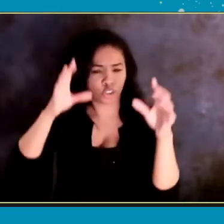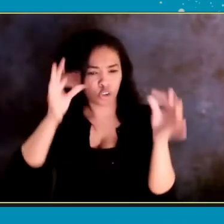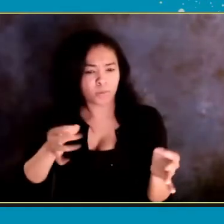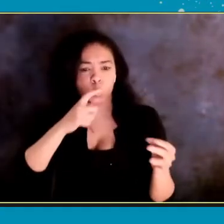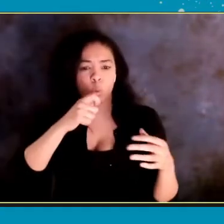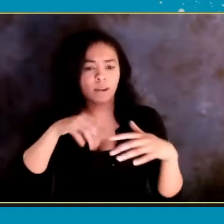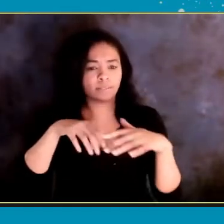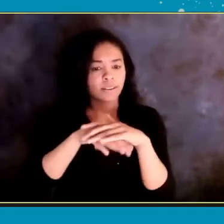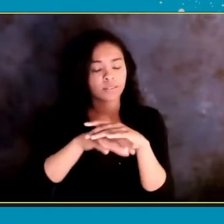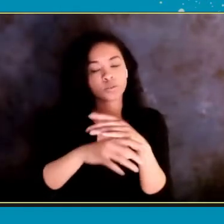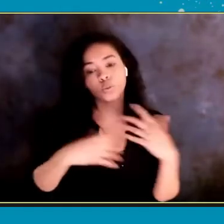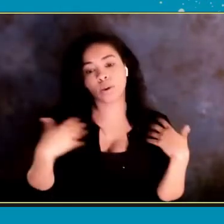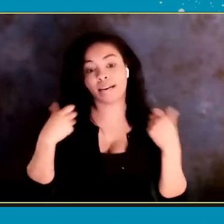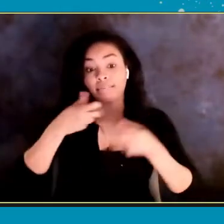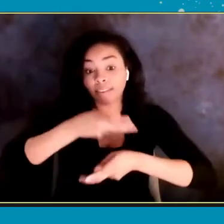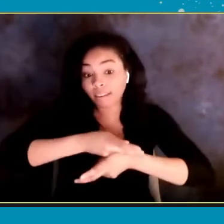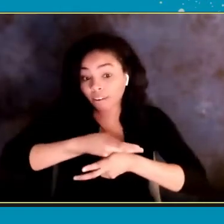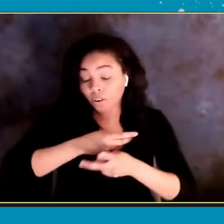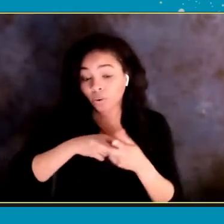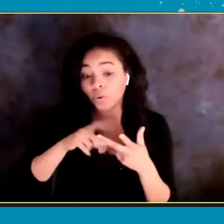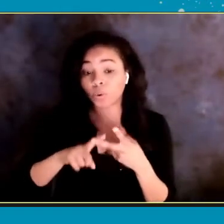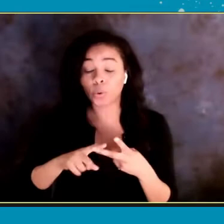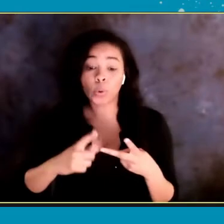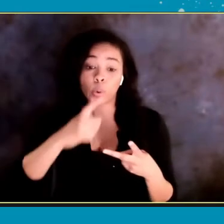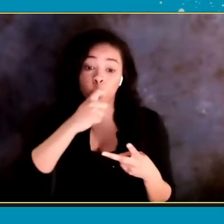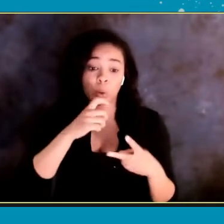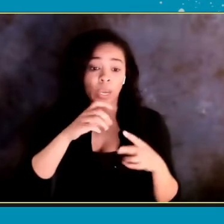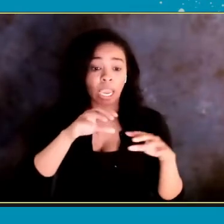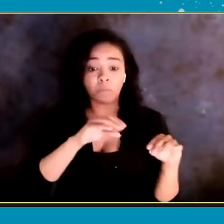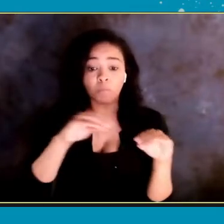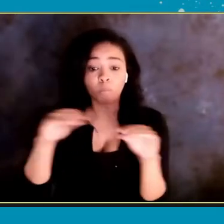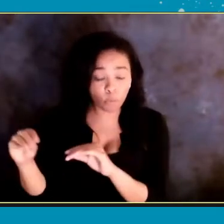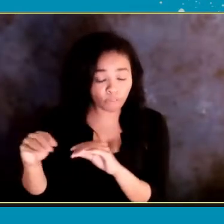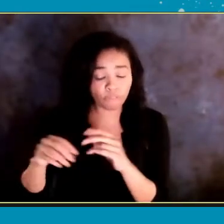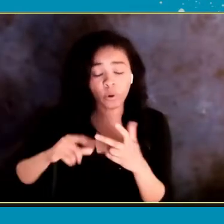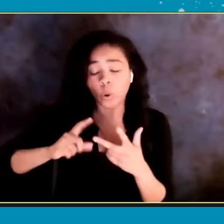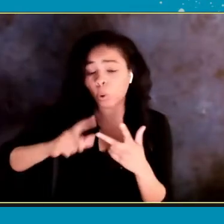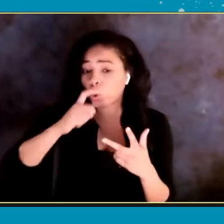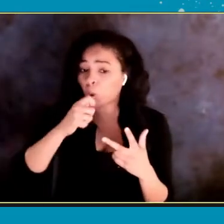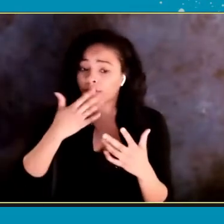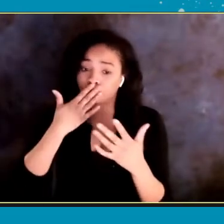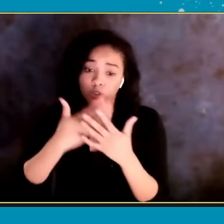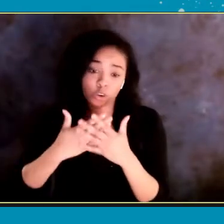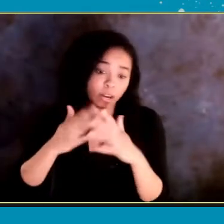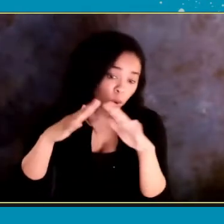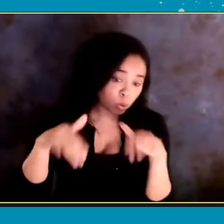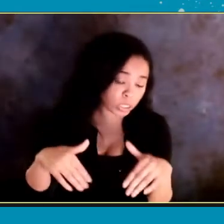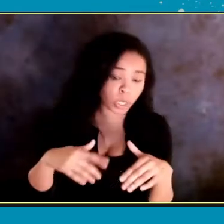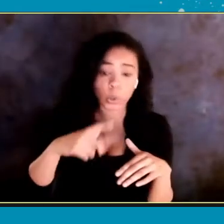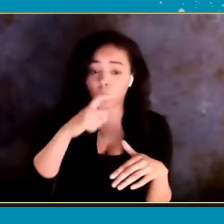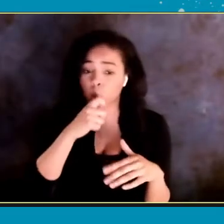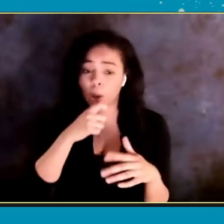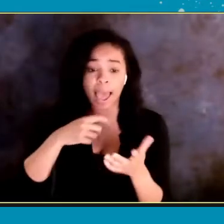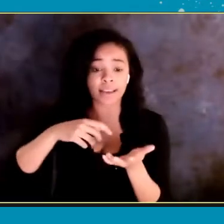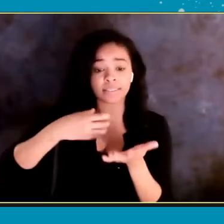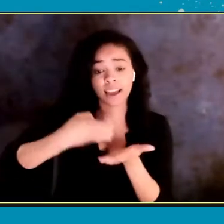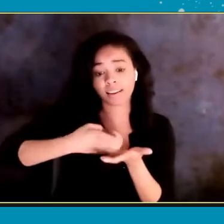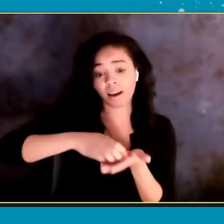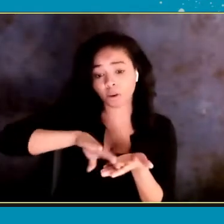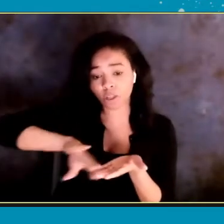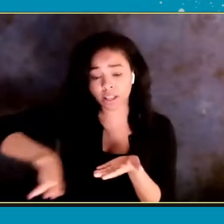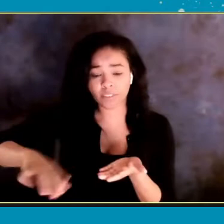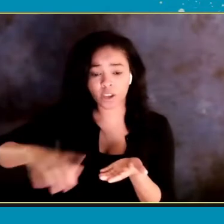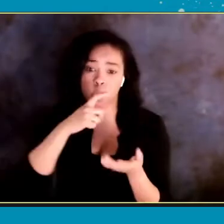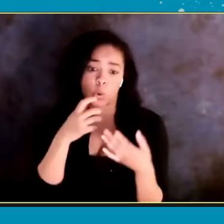move across borders, who has a roof over their head, who gets relief, and who can be free. The history